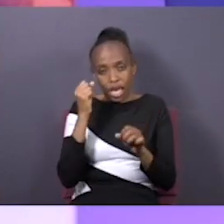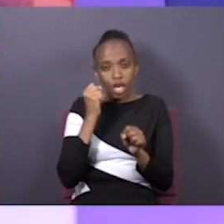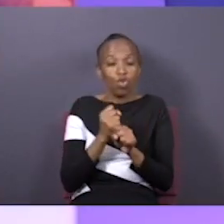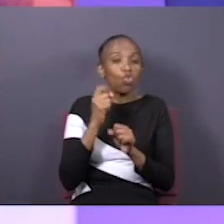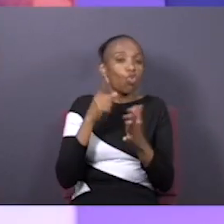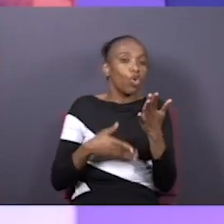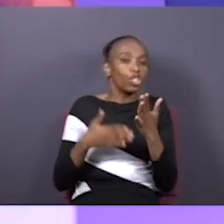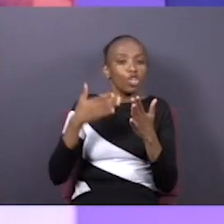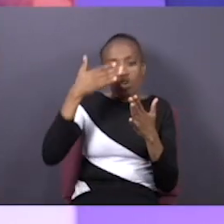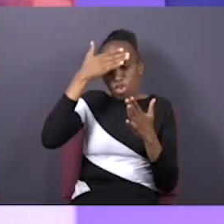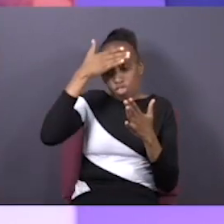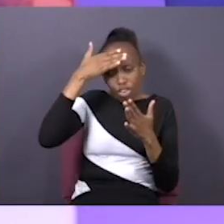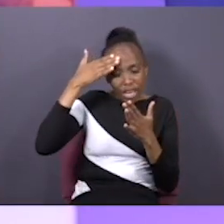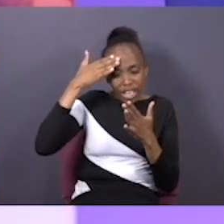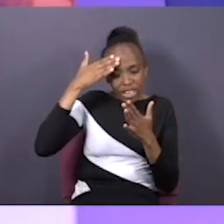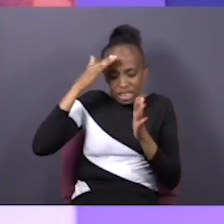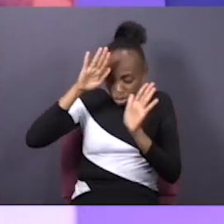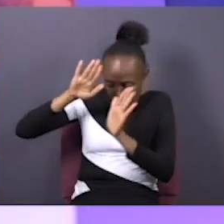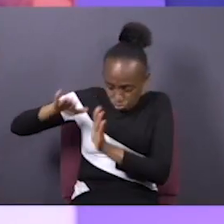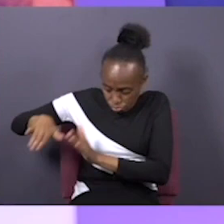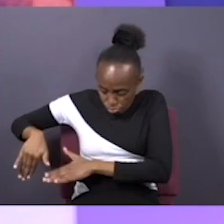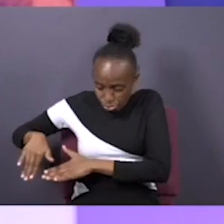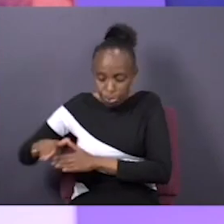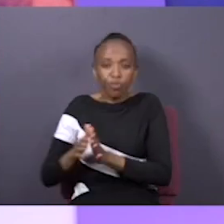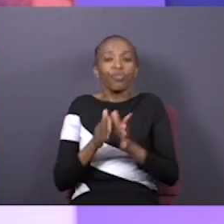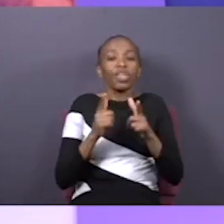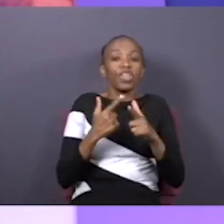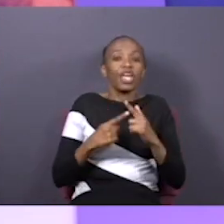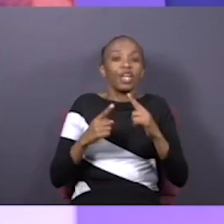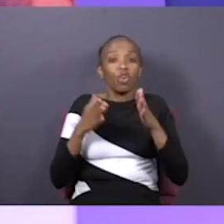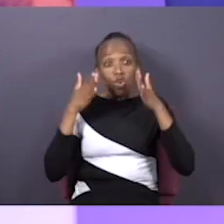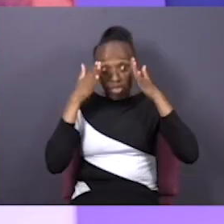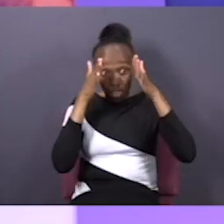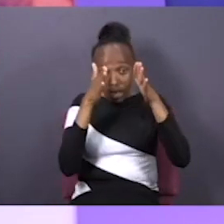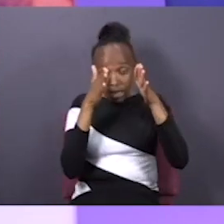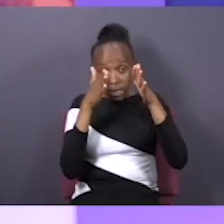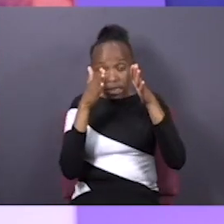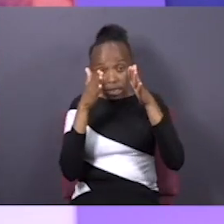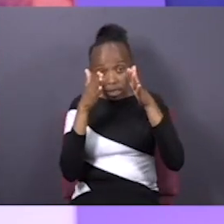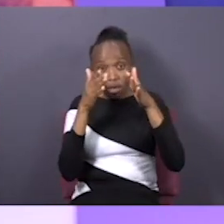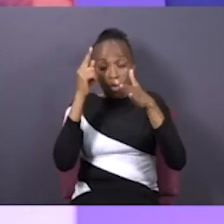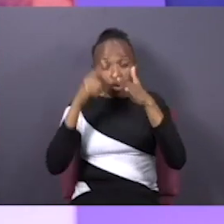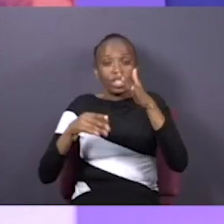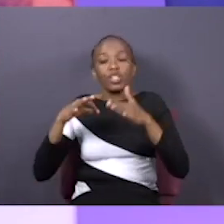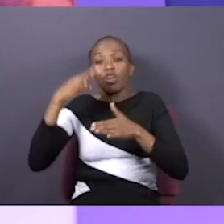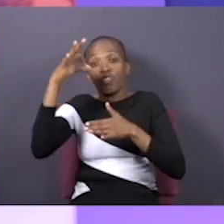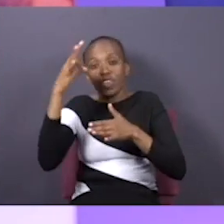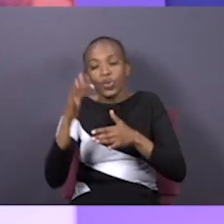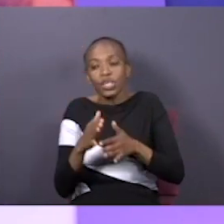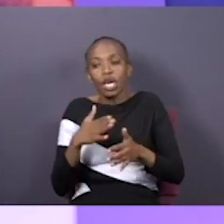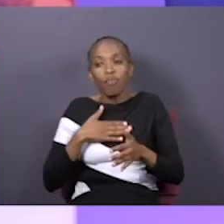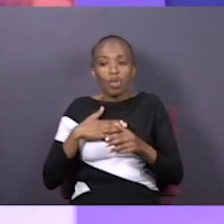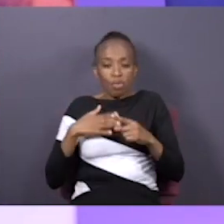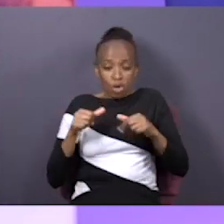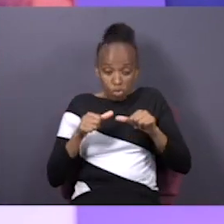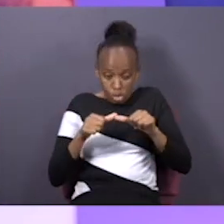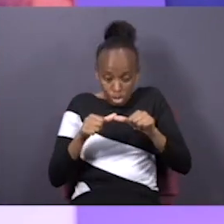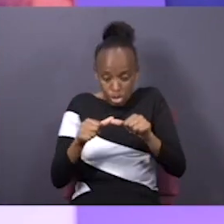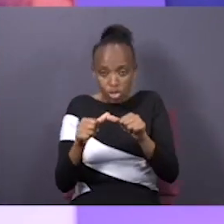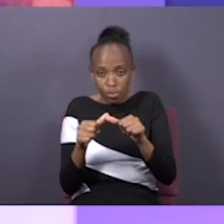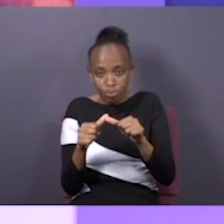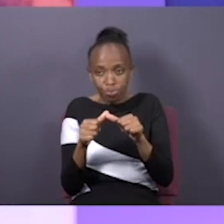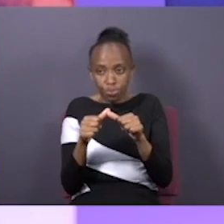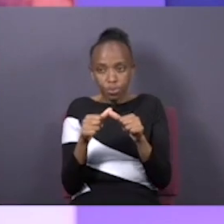do, forgetting what is behind and straining toward what is ahead, I press on